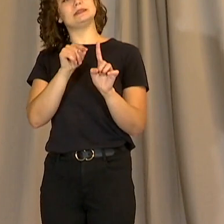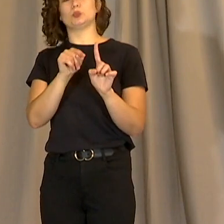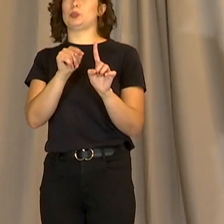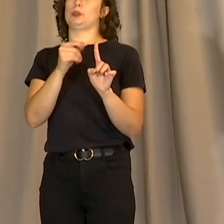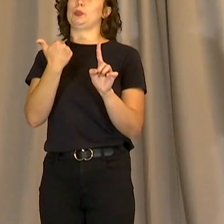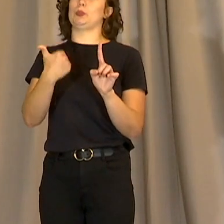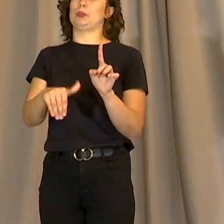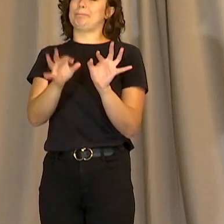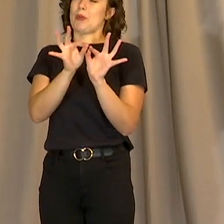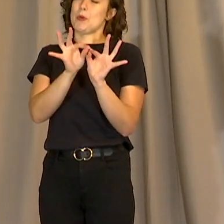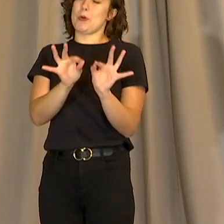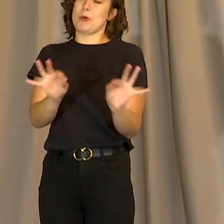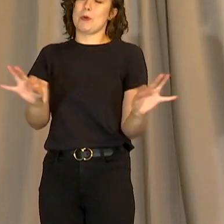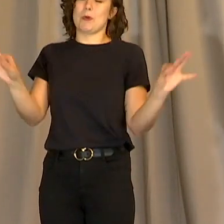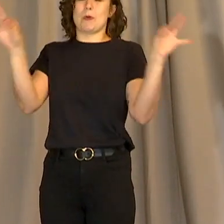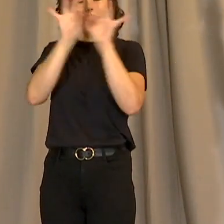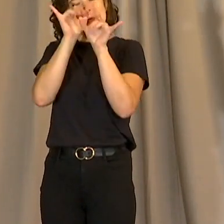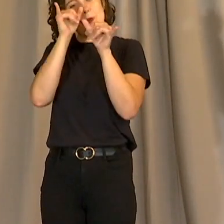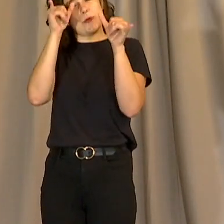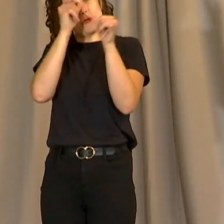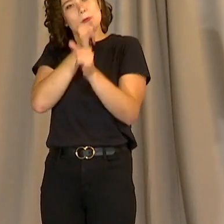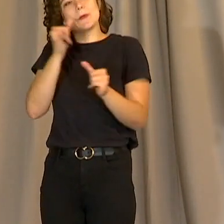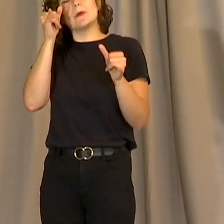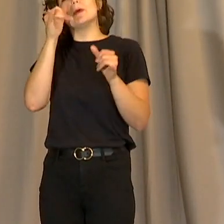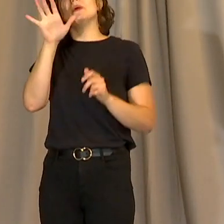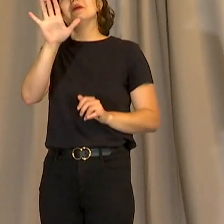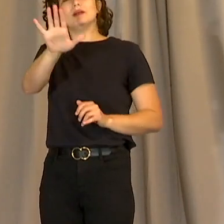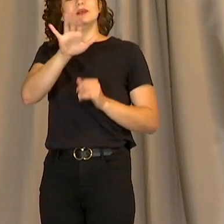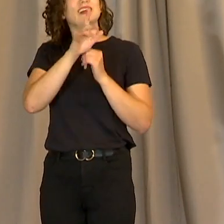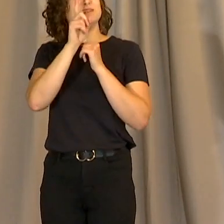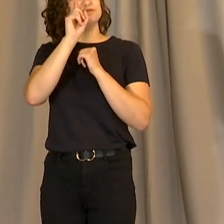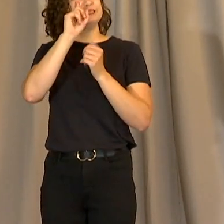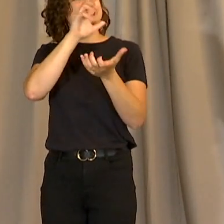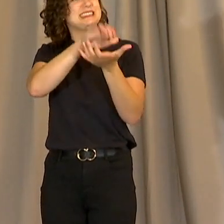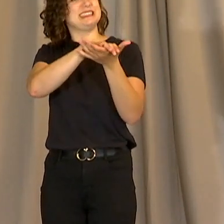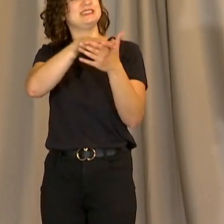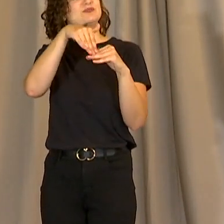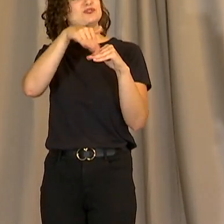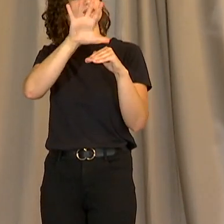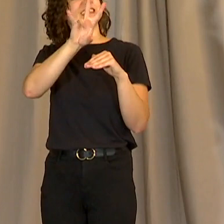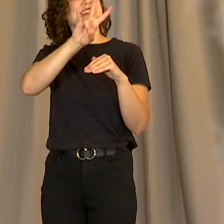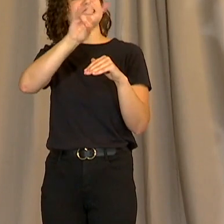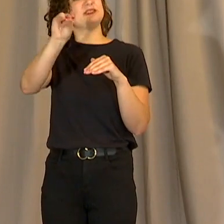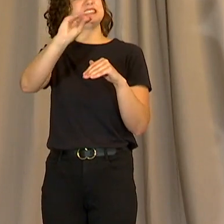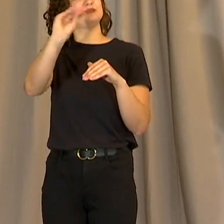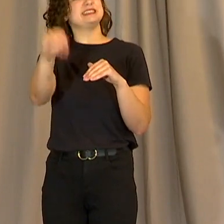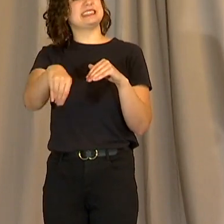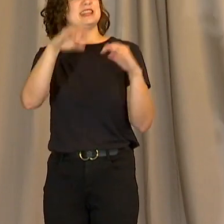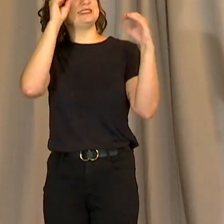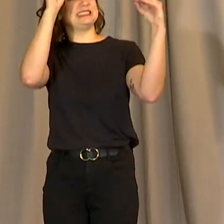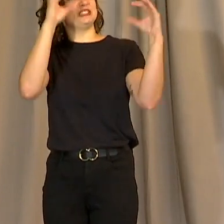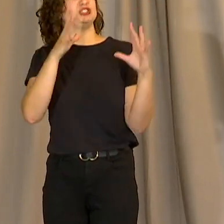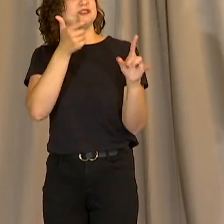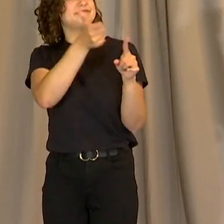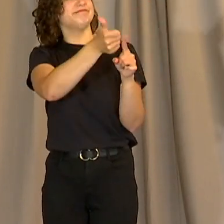critical. What is it? Over 70% of educators are white women.